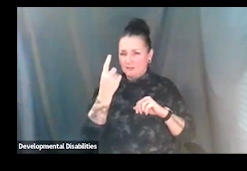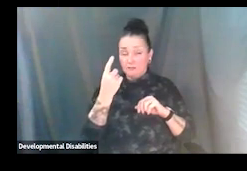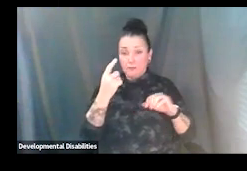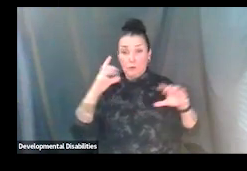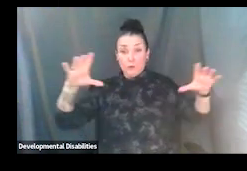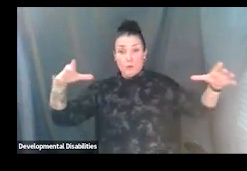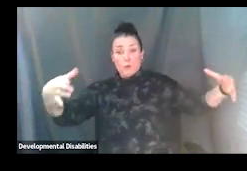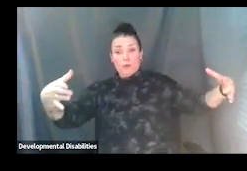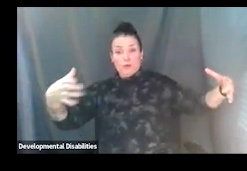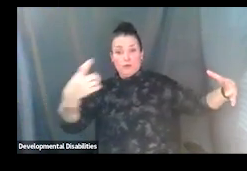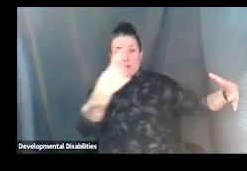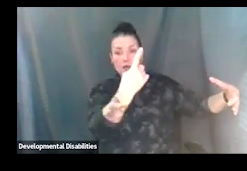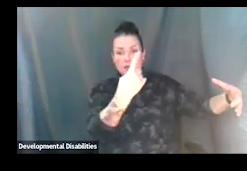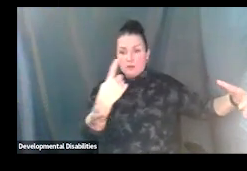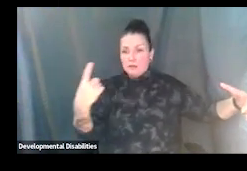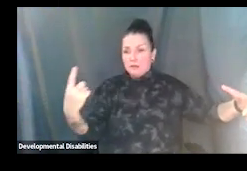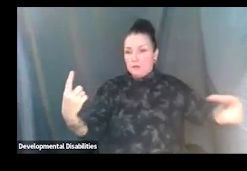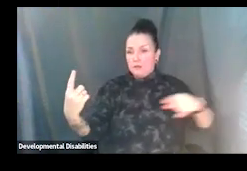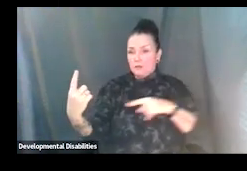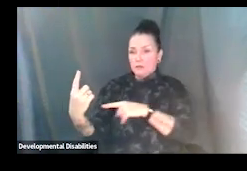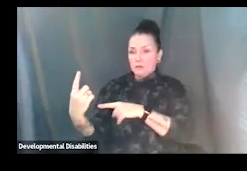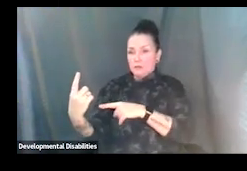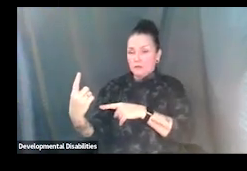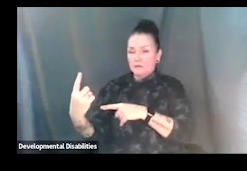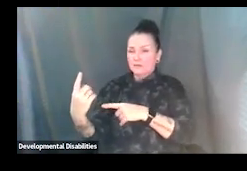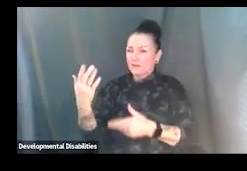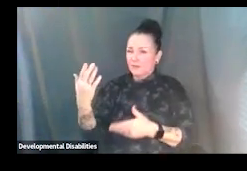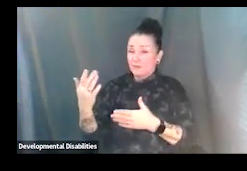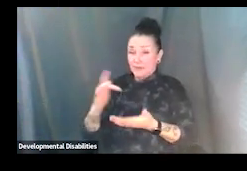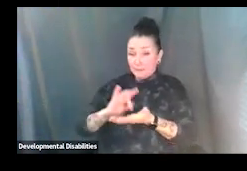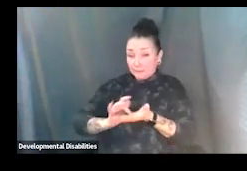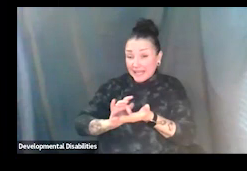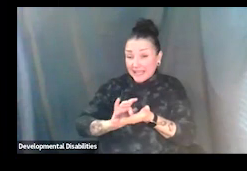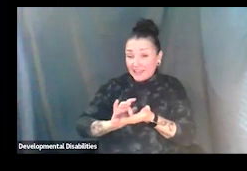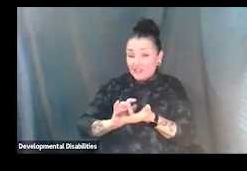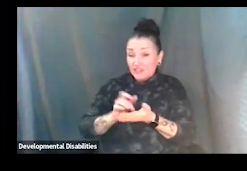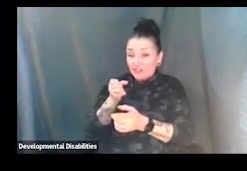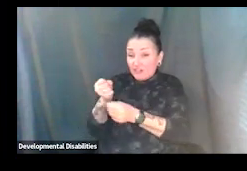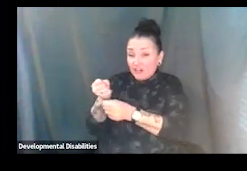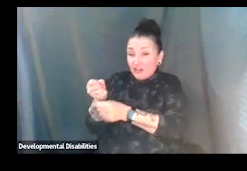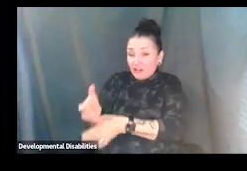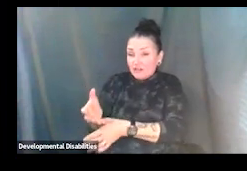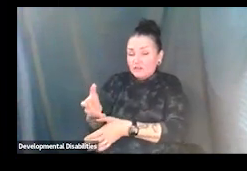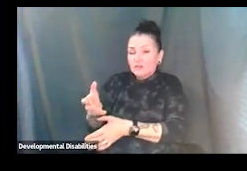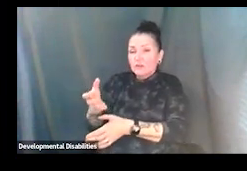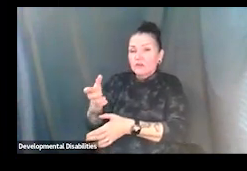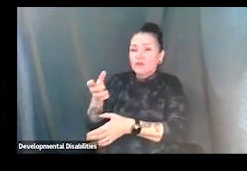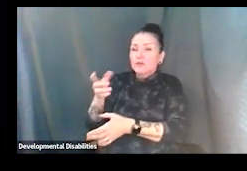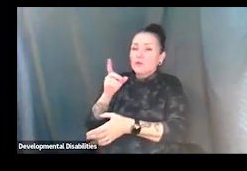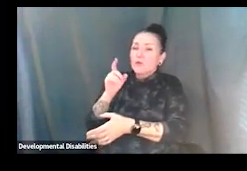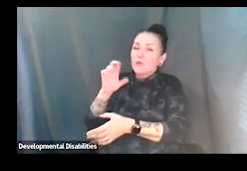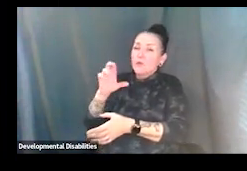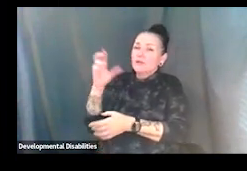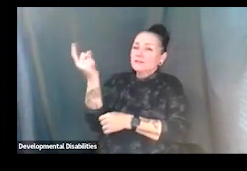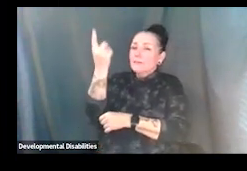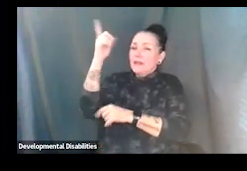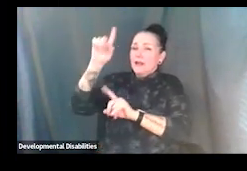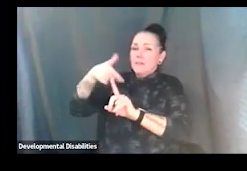victim literally, but more that just, maybe there's something different about their metabolism or their makeup.